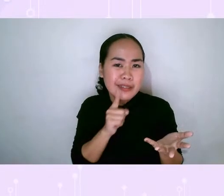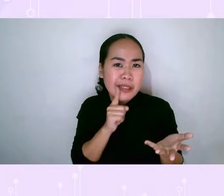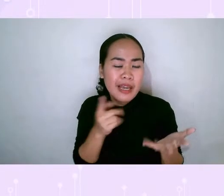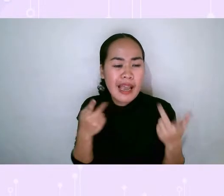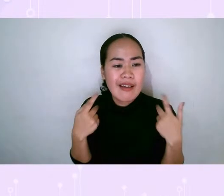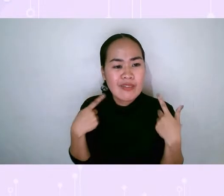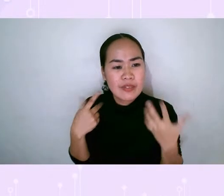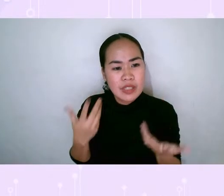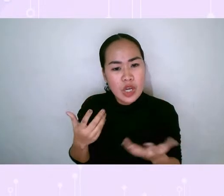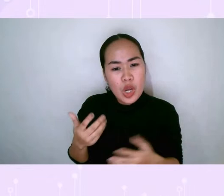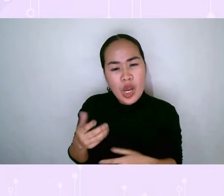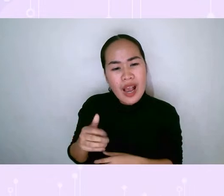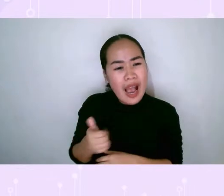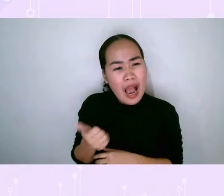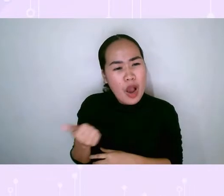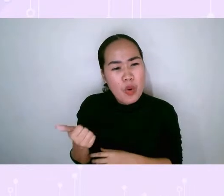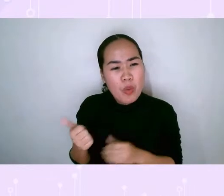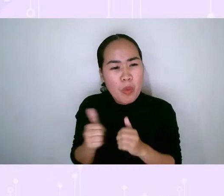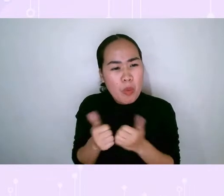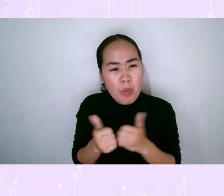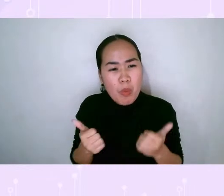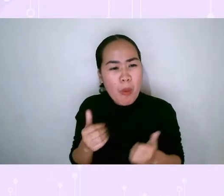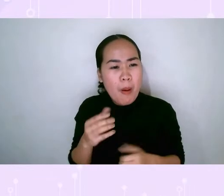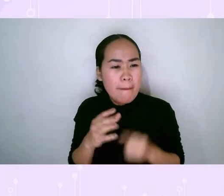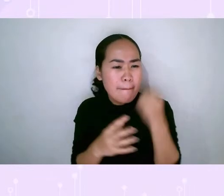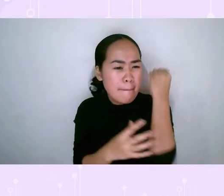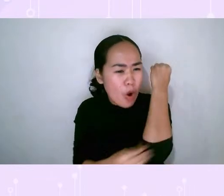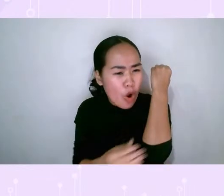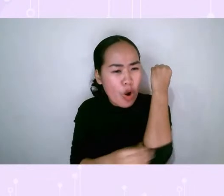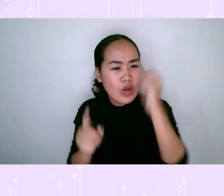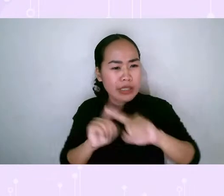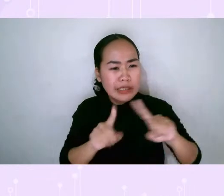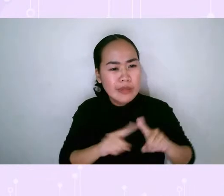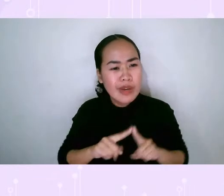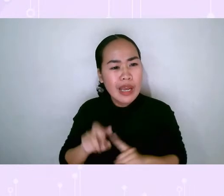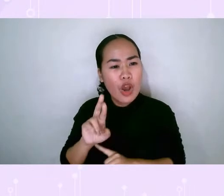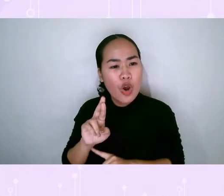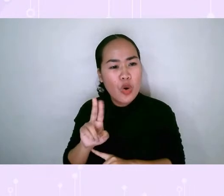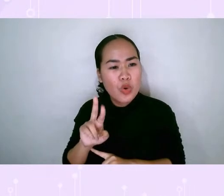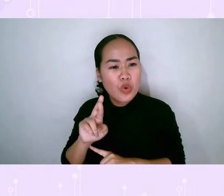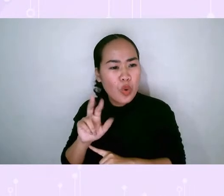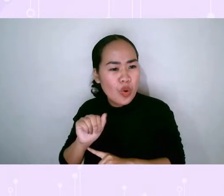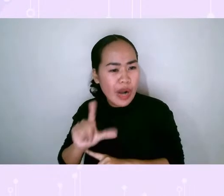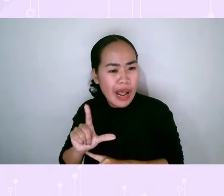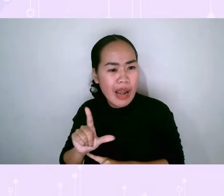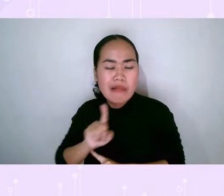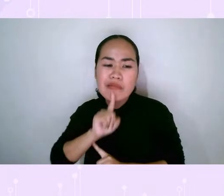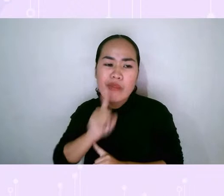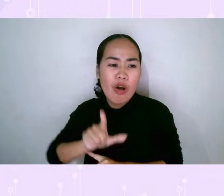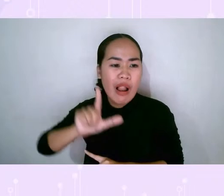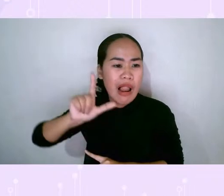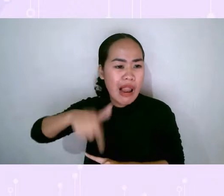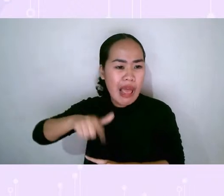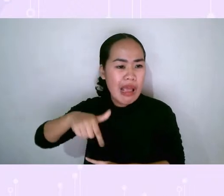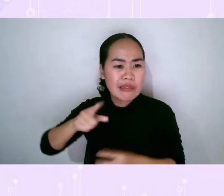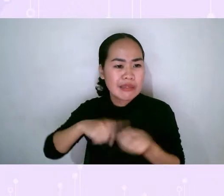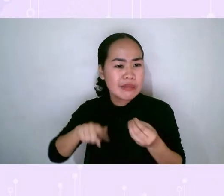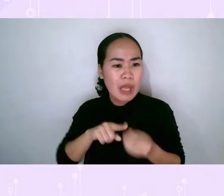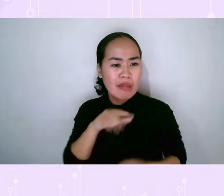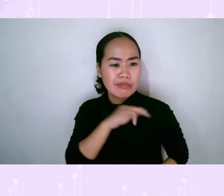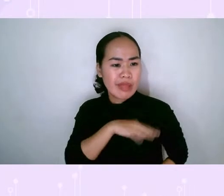groups such as the poor, the rural population, and other marginalized sectors have lagged behind in reaping the benefits